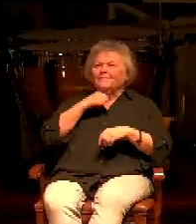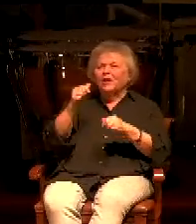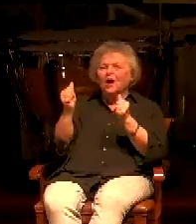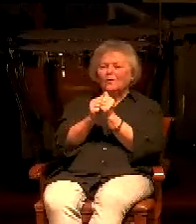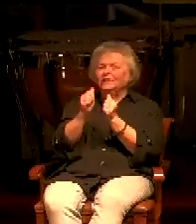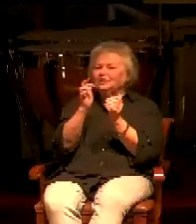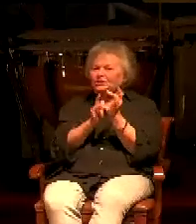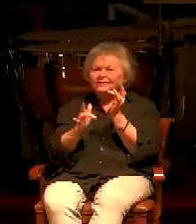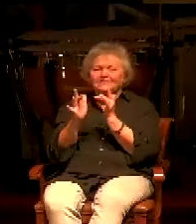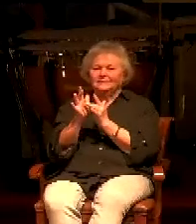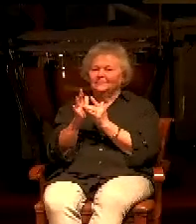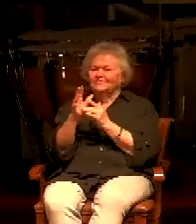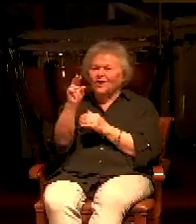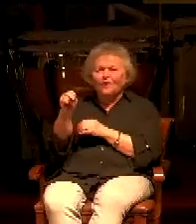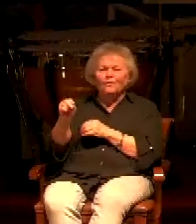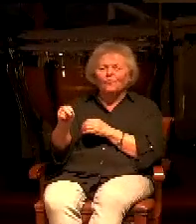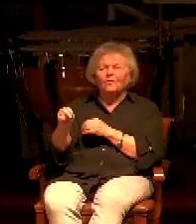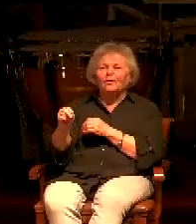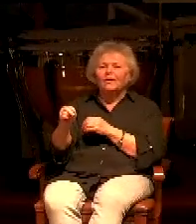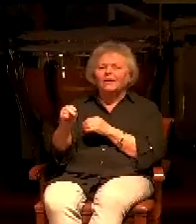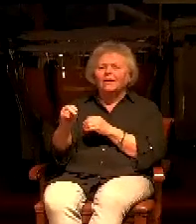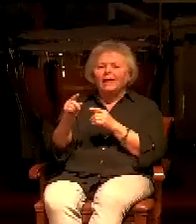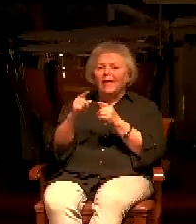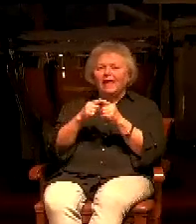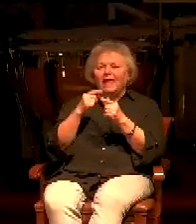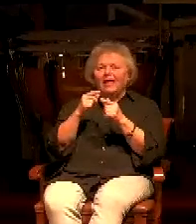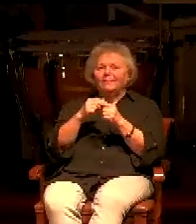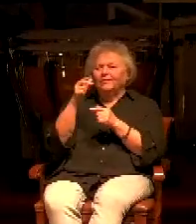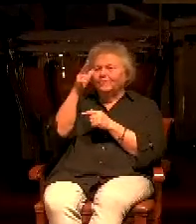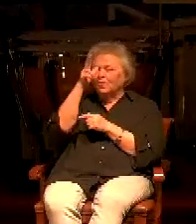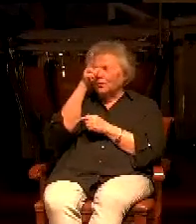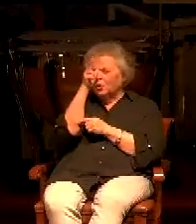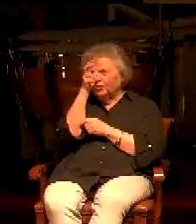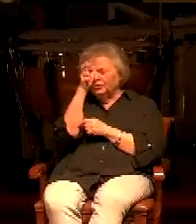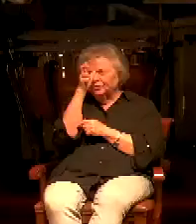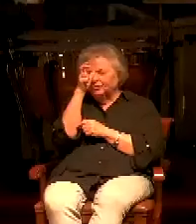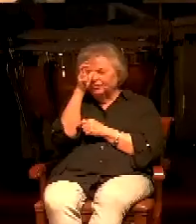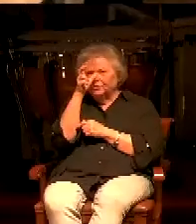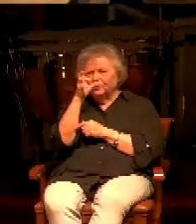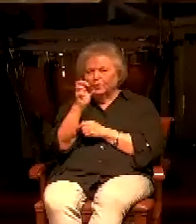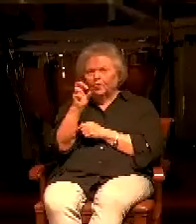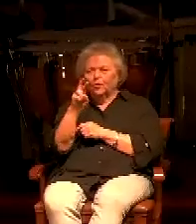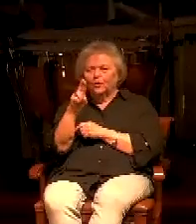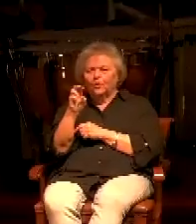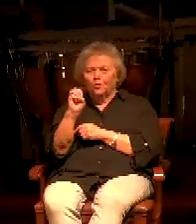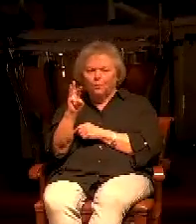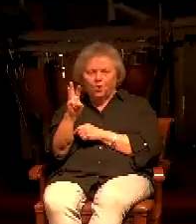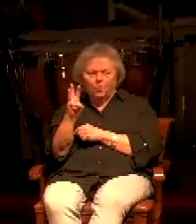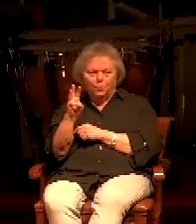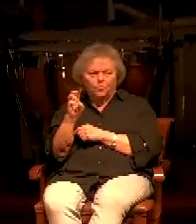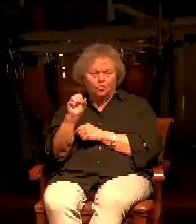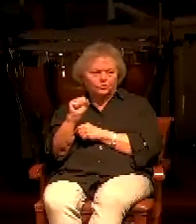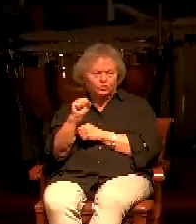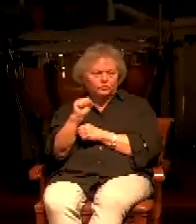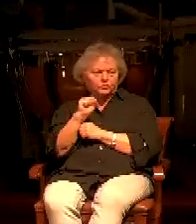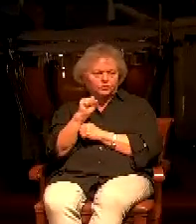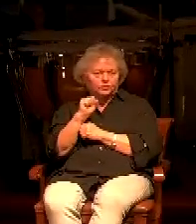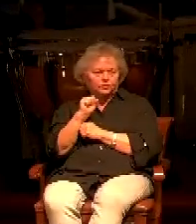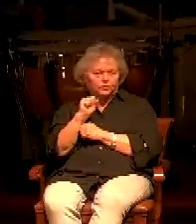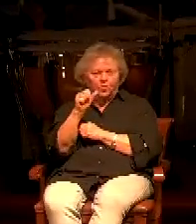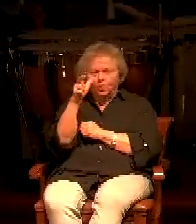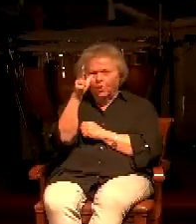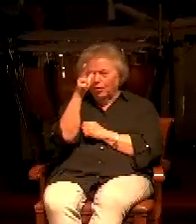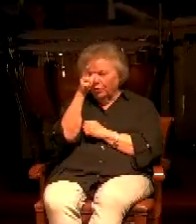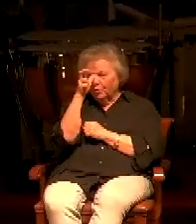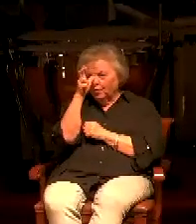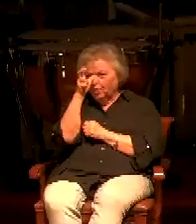Jesus." But the rooster crowing marks something way better than Peter's denial. The rooster crowing